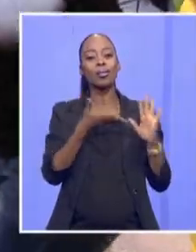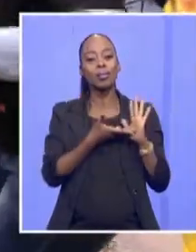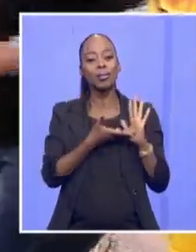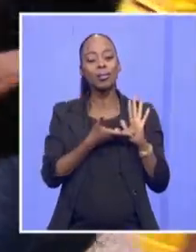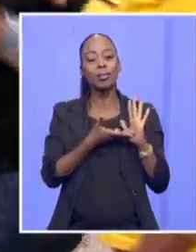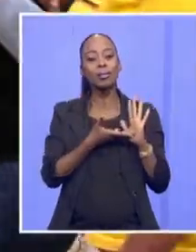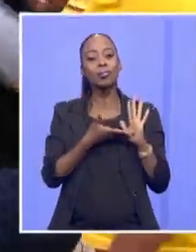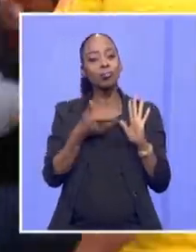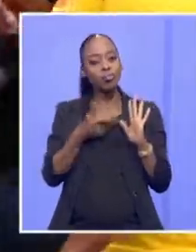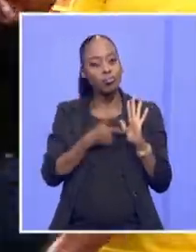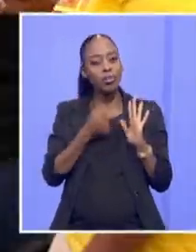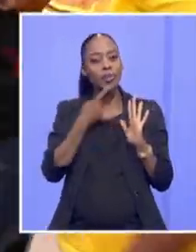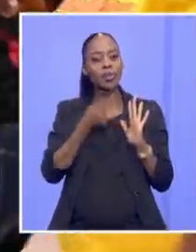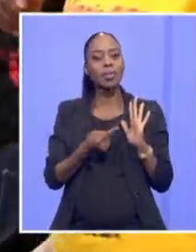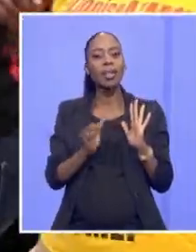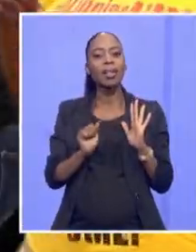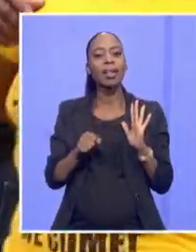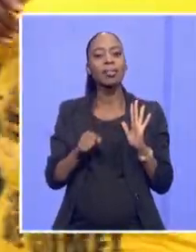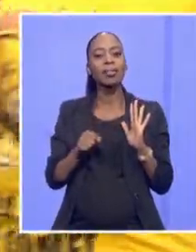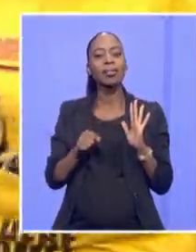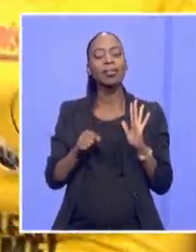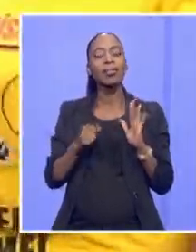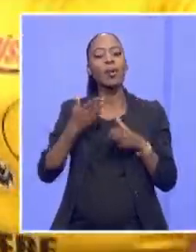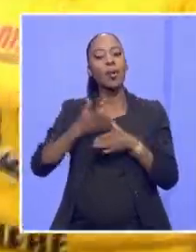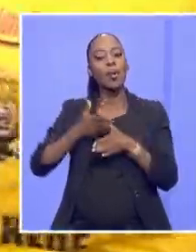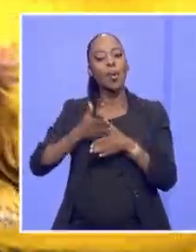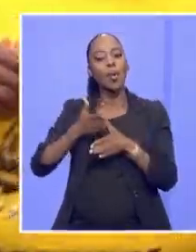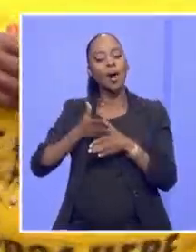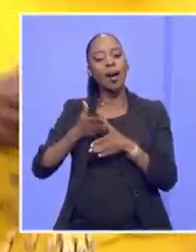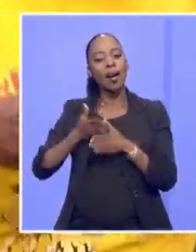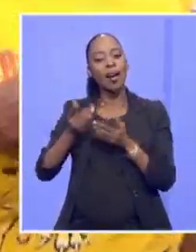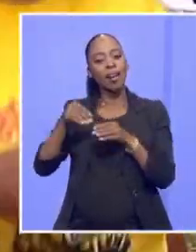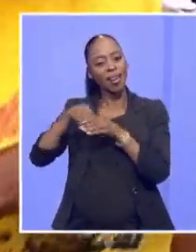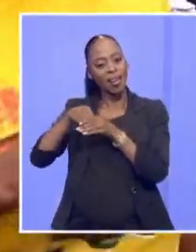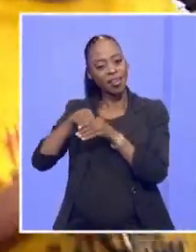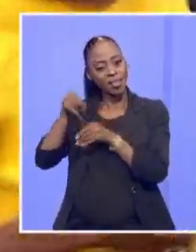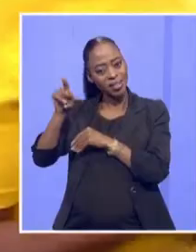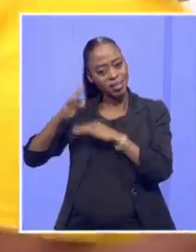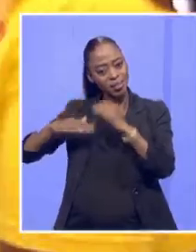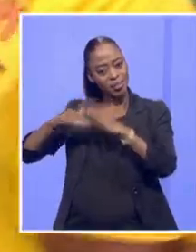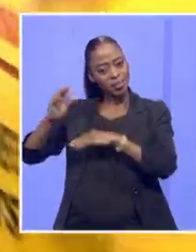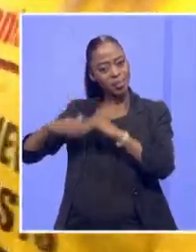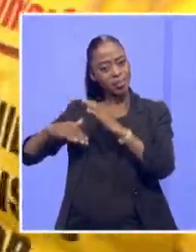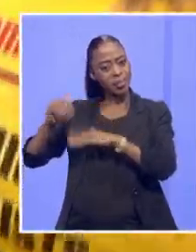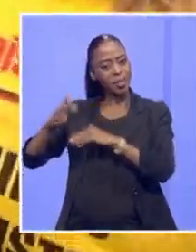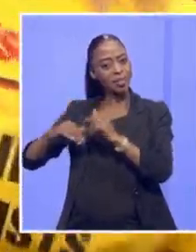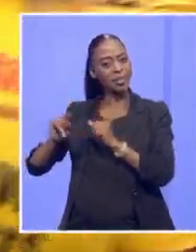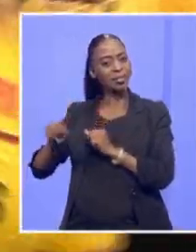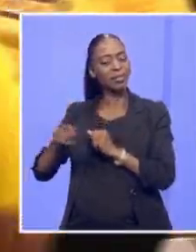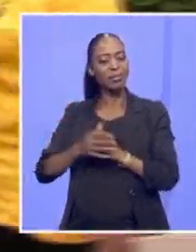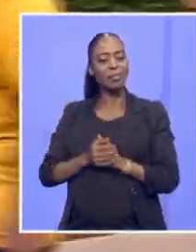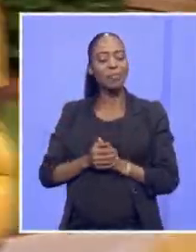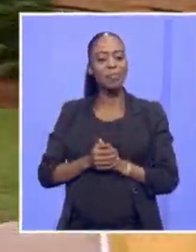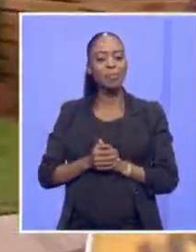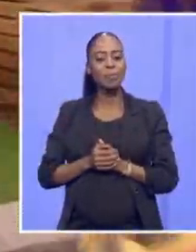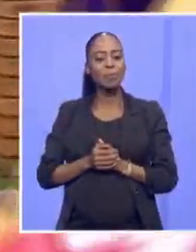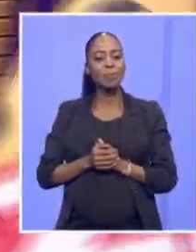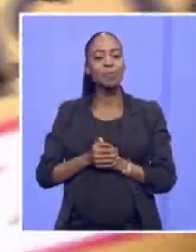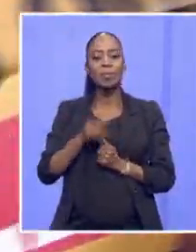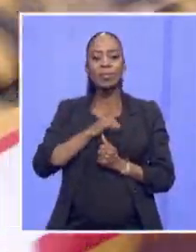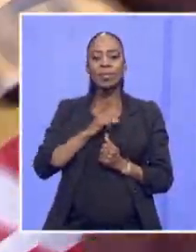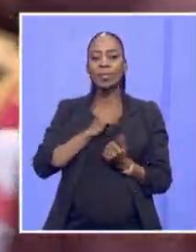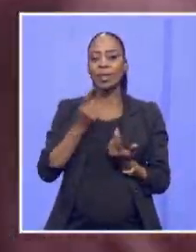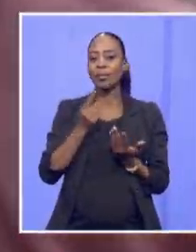her indicating that her place of work is inside this particular complex. That's how it certainly